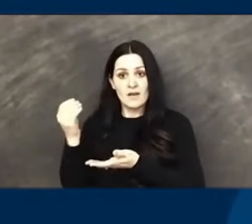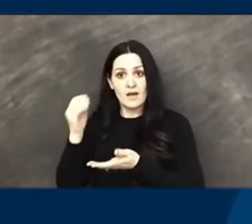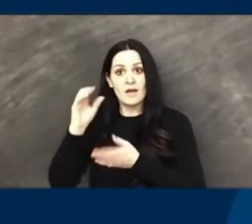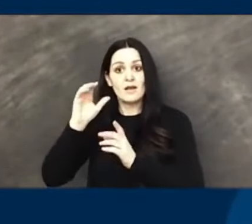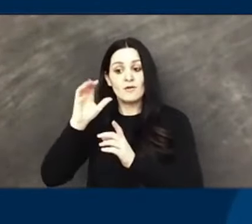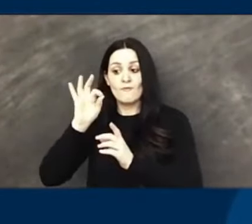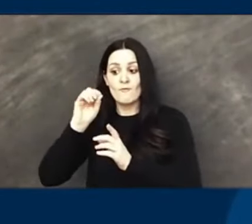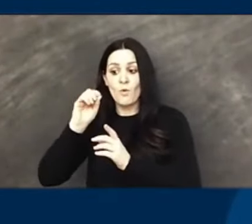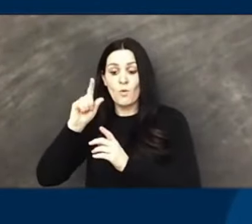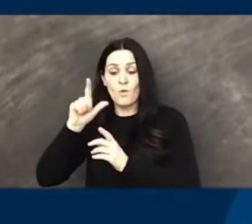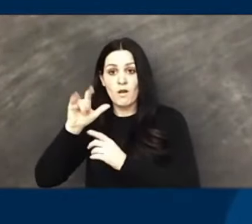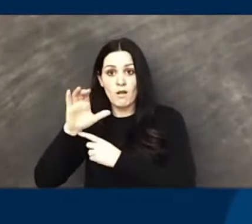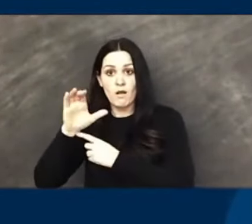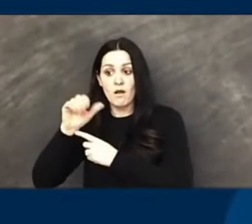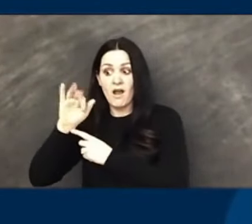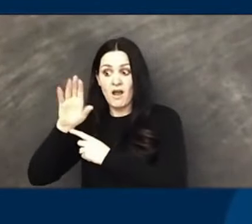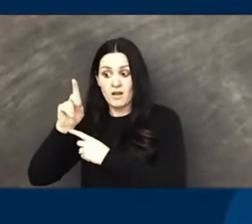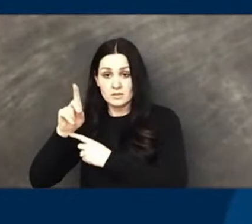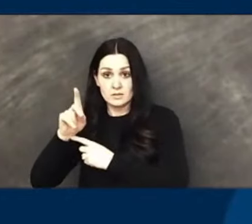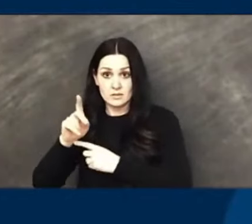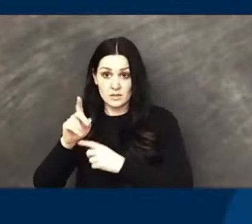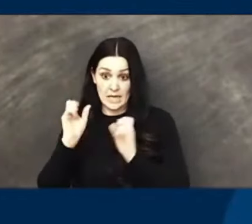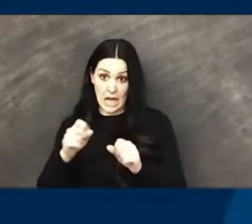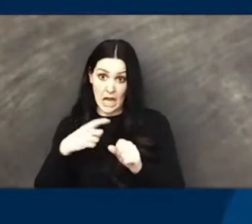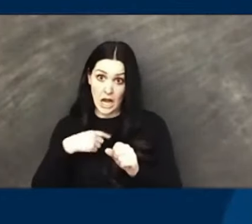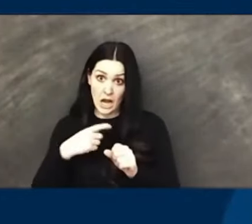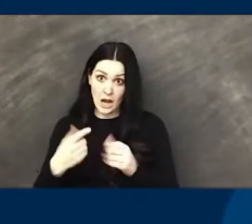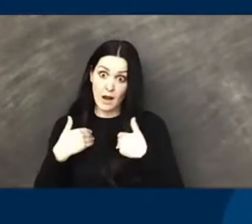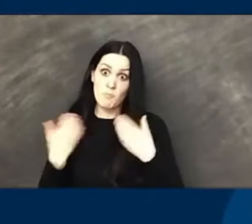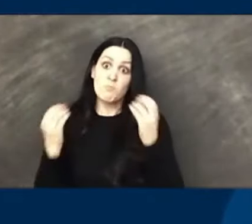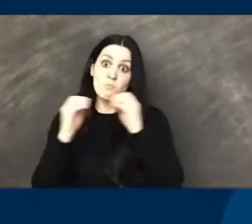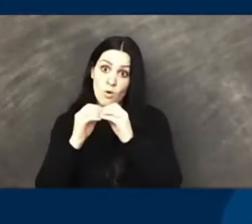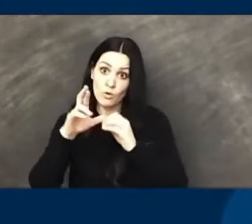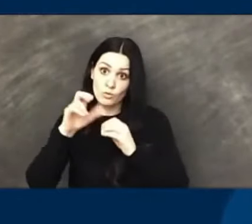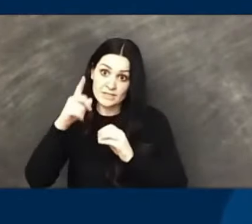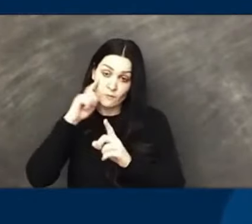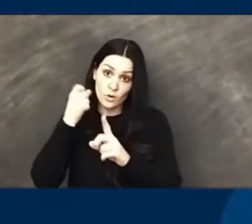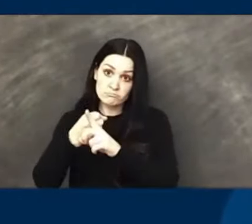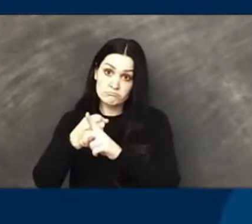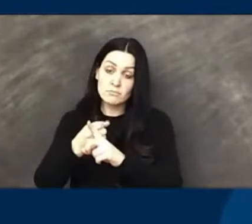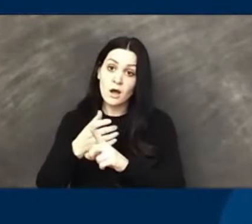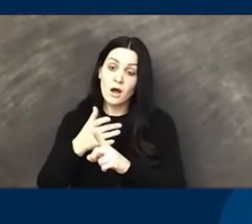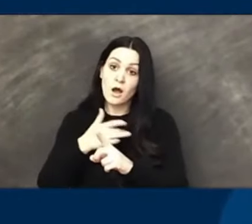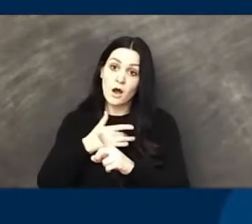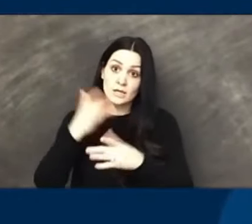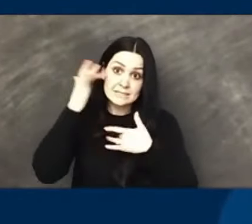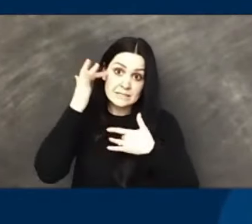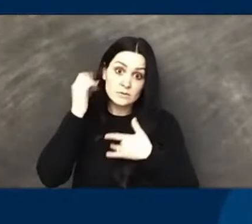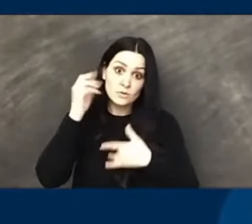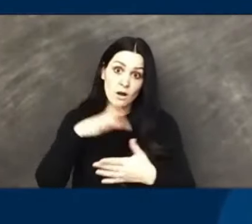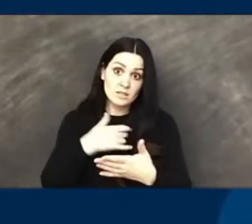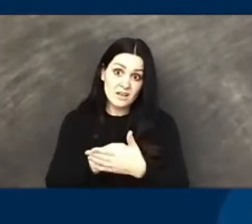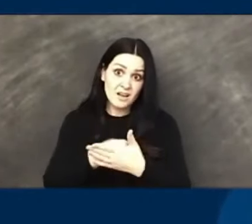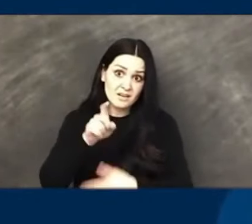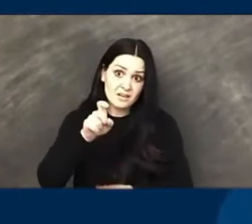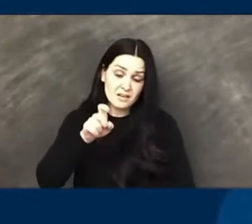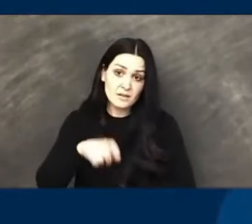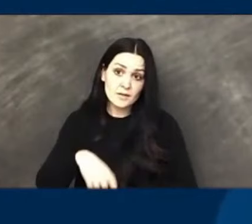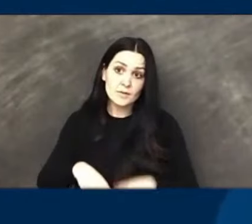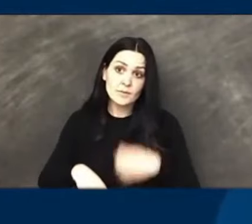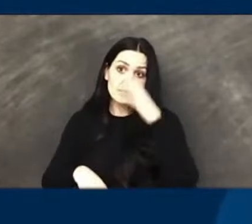having this increase my chances of getting heart disease or having a heart attack? And I've just been told